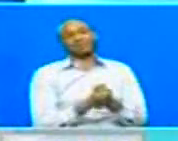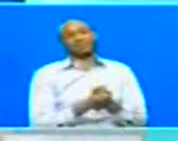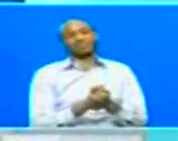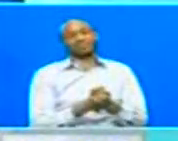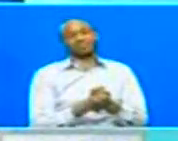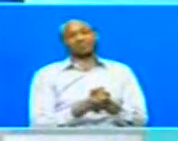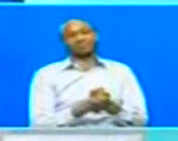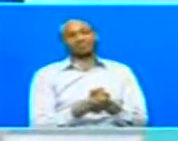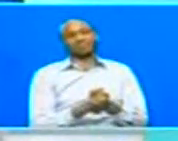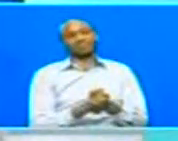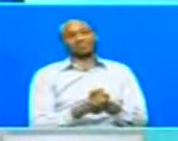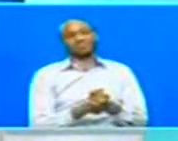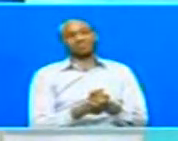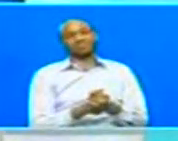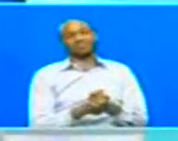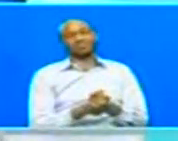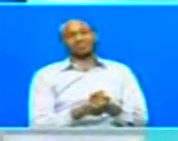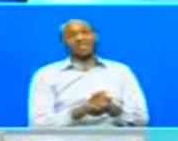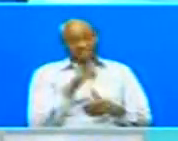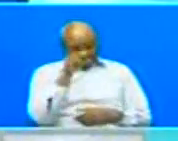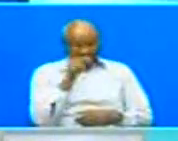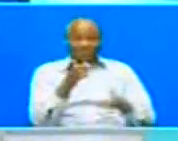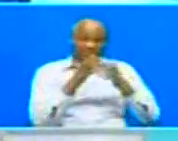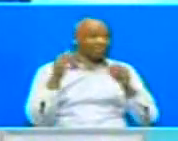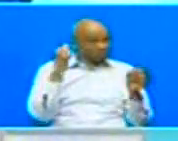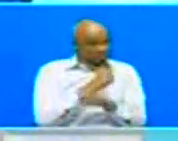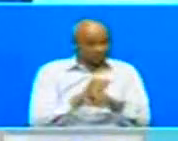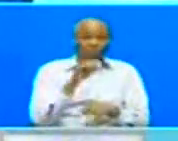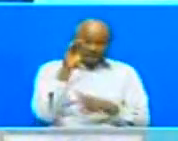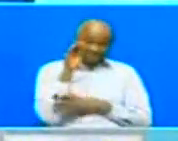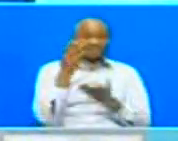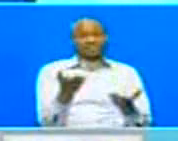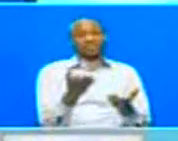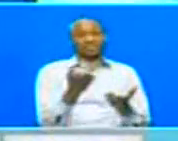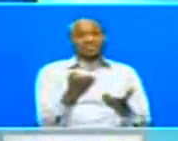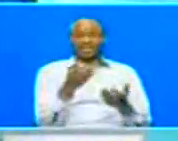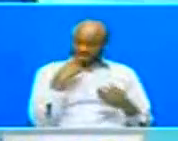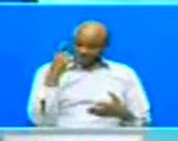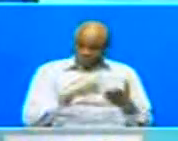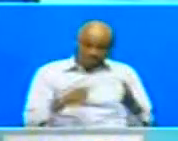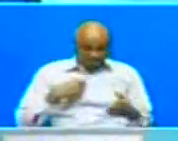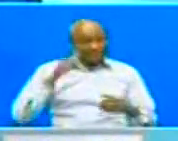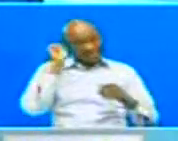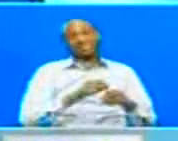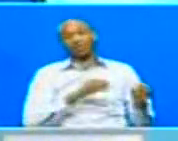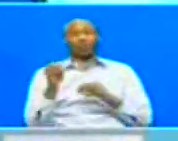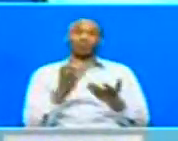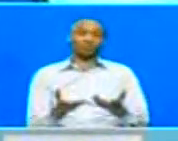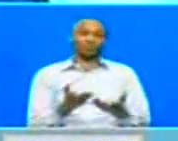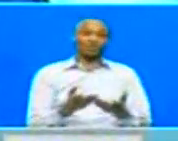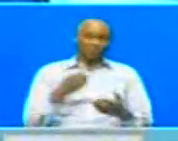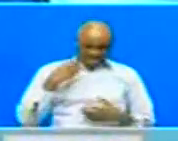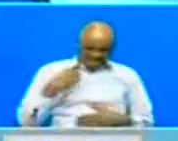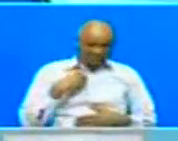Somalis. Is living up to. In fact, that agreement okay. is that is the agreement. So we can't halfway through it decide that they must go because